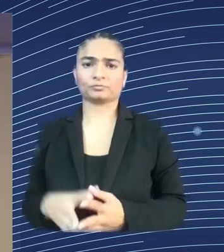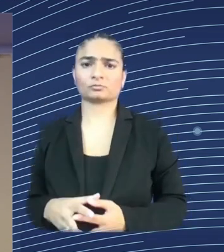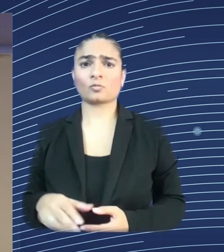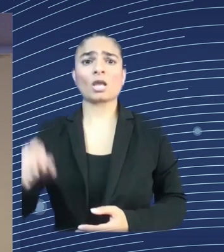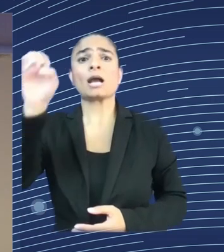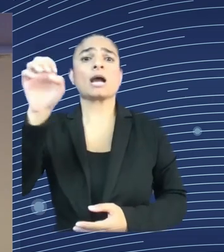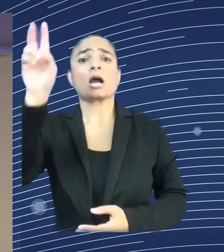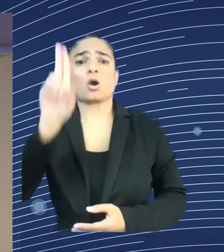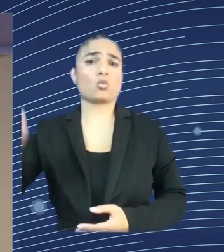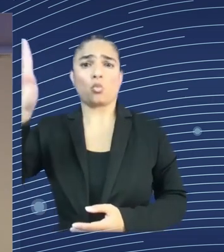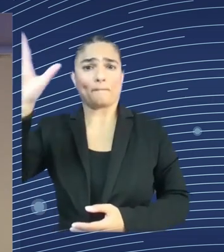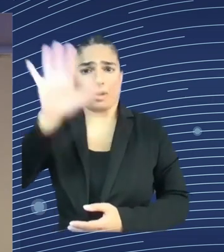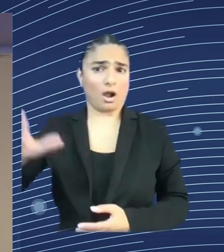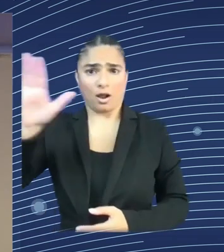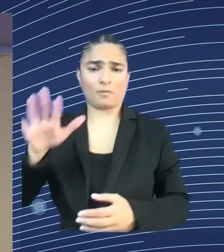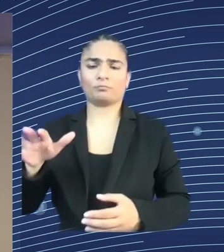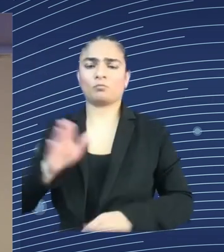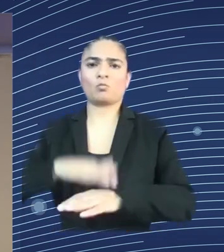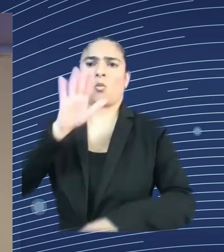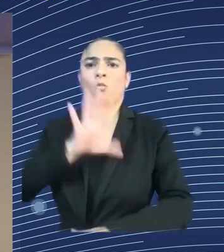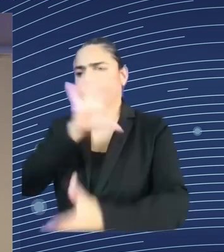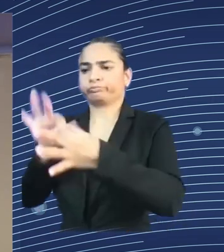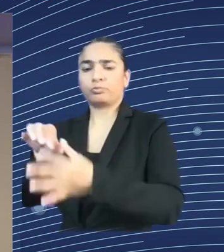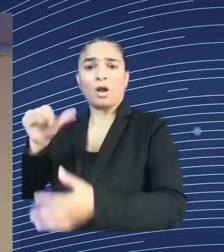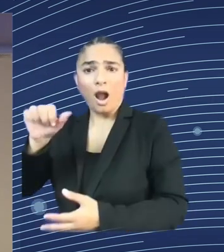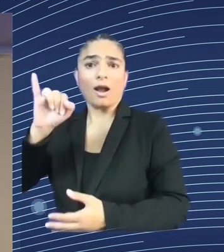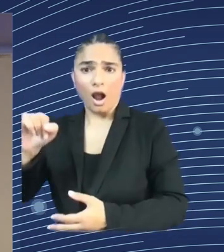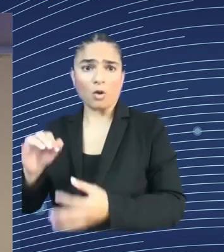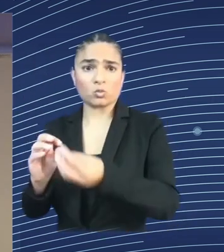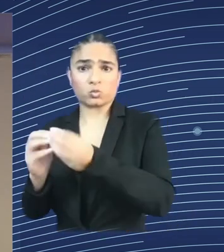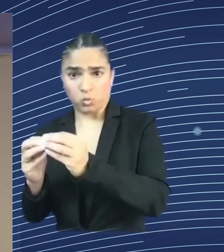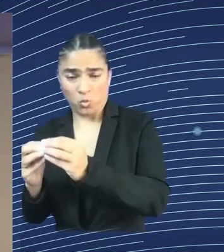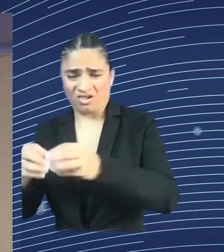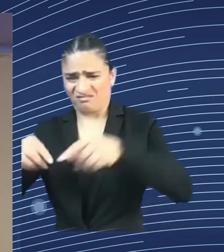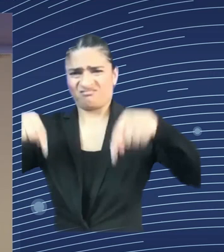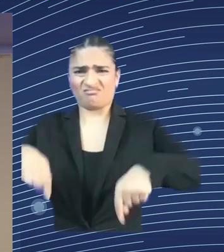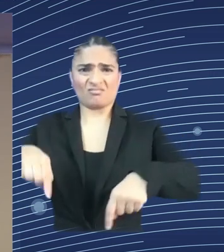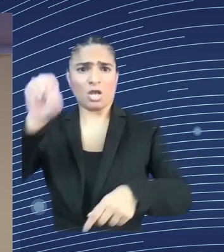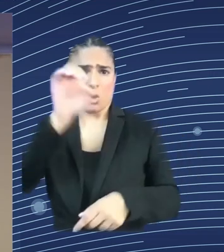helpful, also in terms of regulation and compliance. Could we please have the